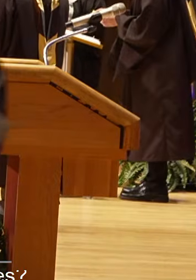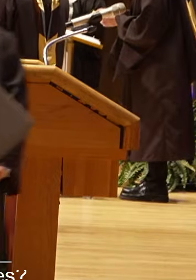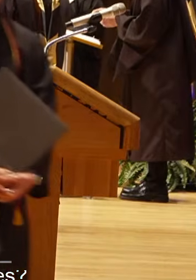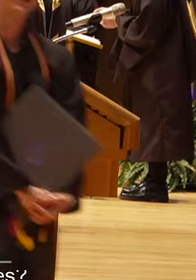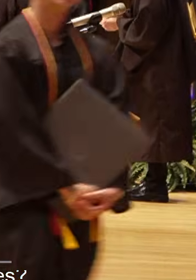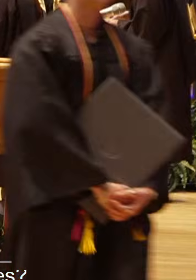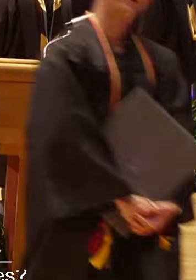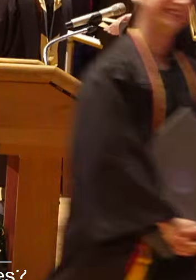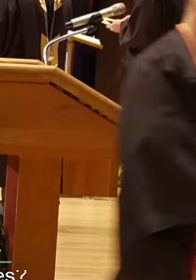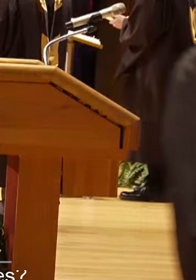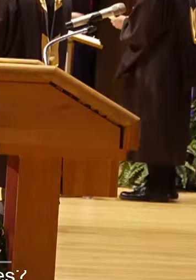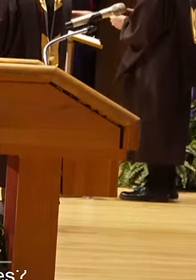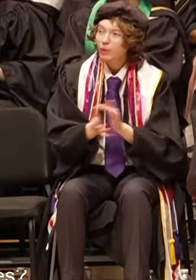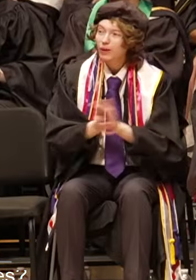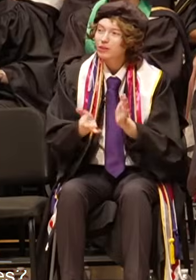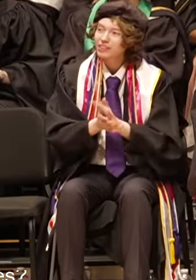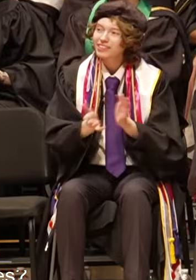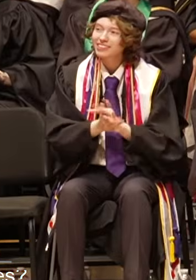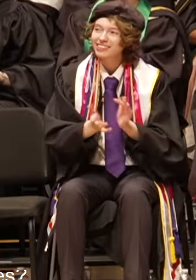Aaliyah Benning.